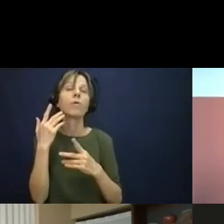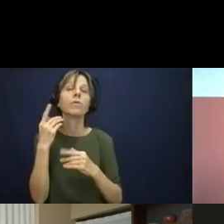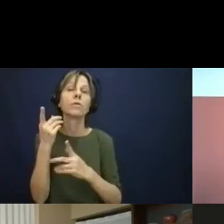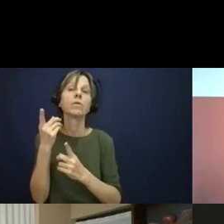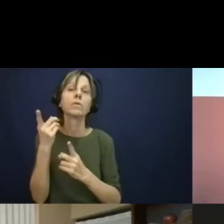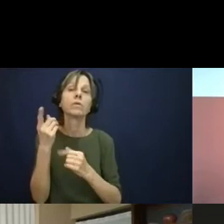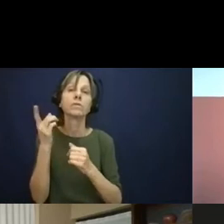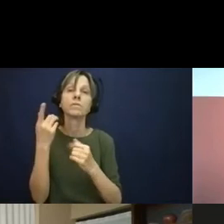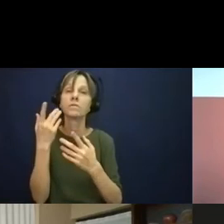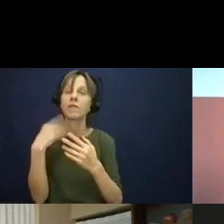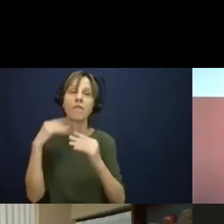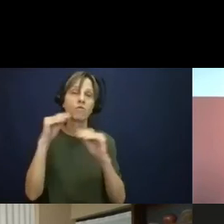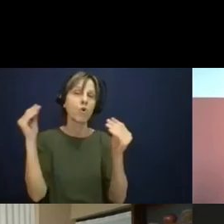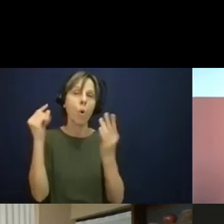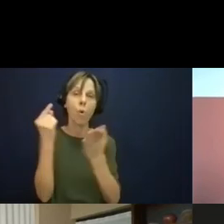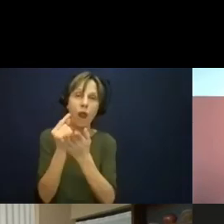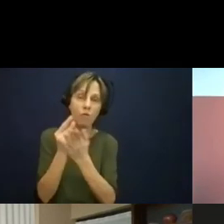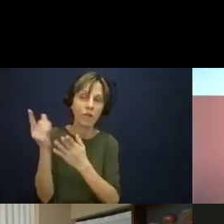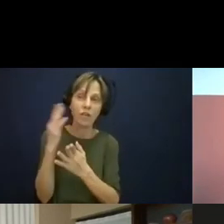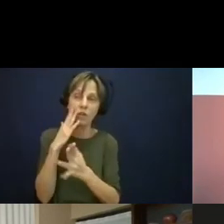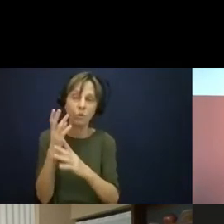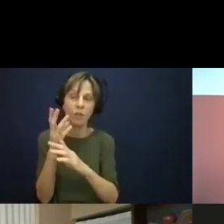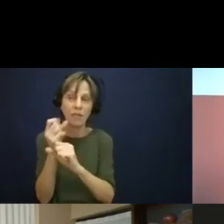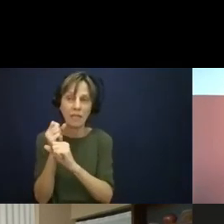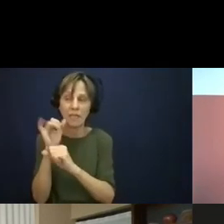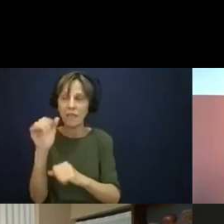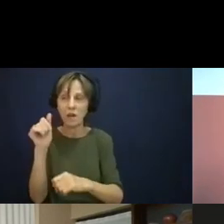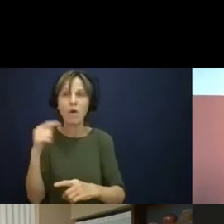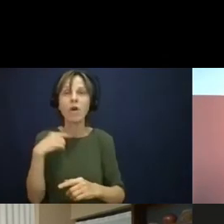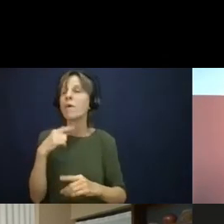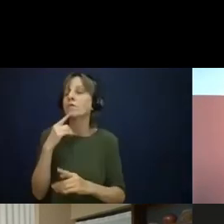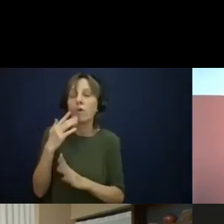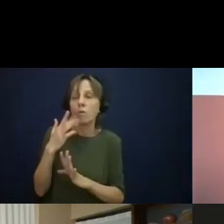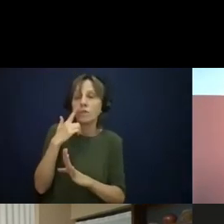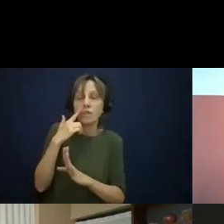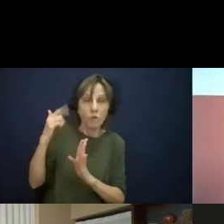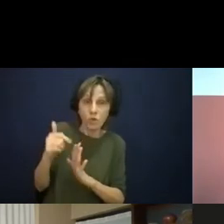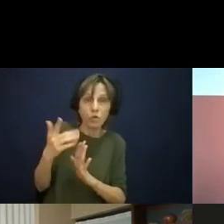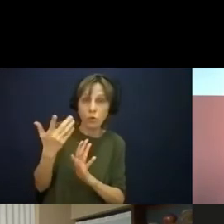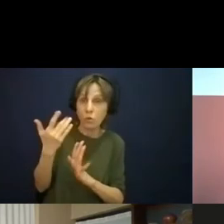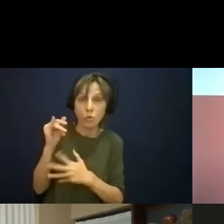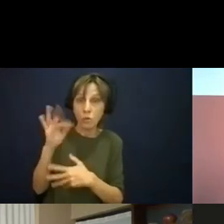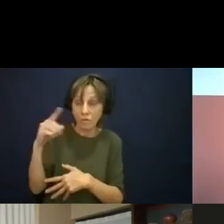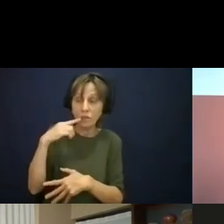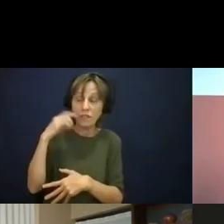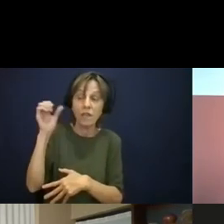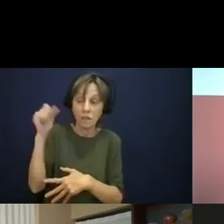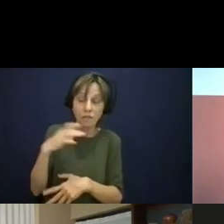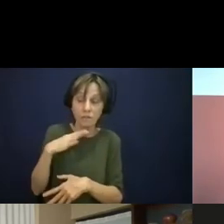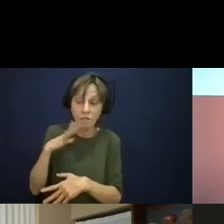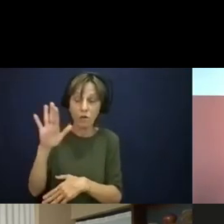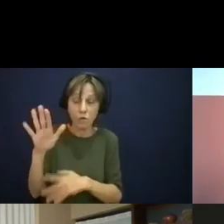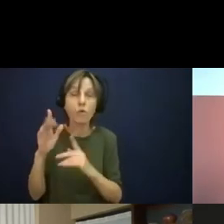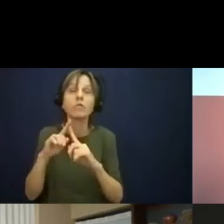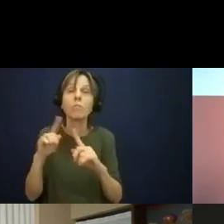it's up to you. If you say yes, it's yours. If you say no, then you just keep waiting, But my job was to put their mind at ease and let them know it's going to be.